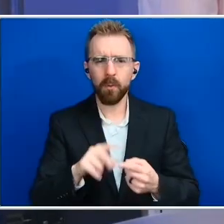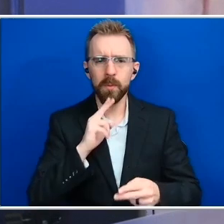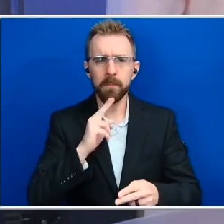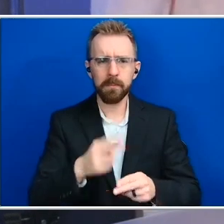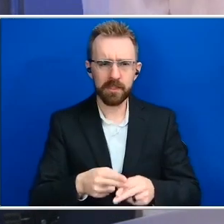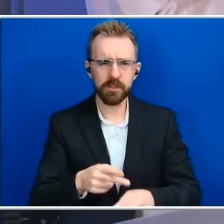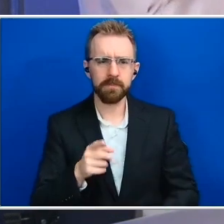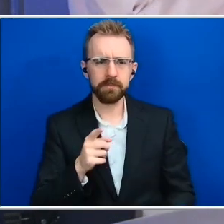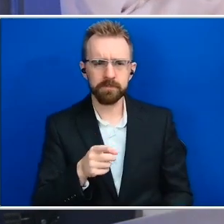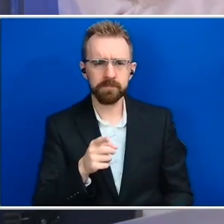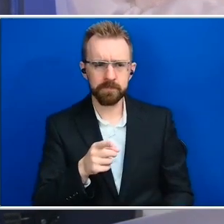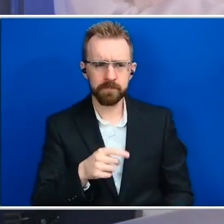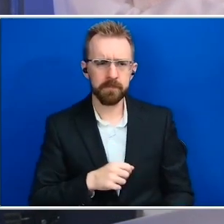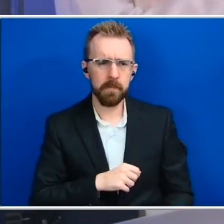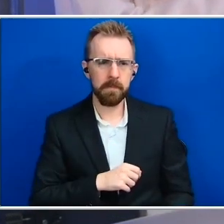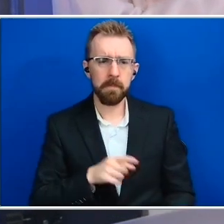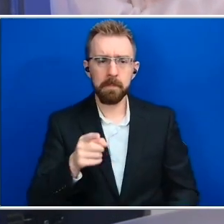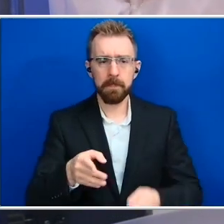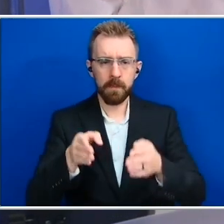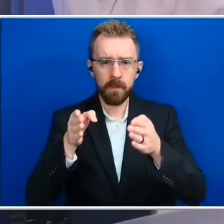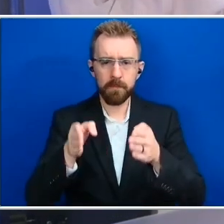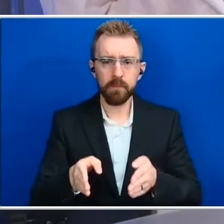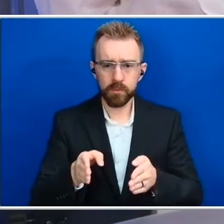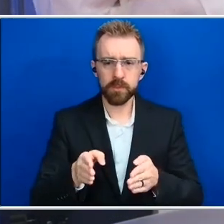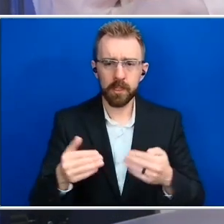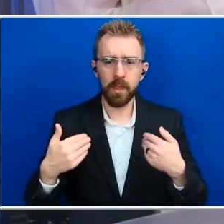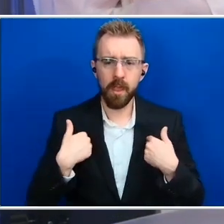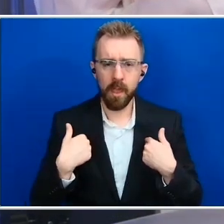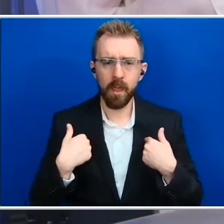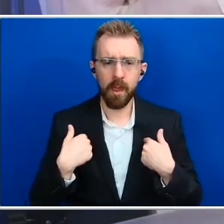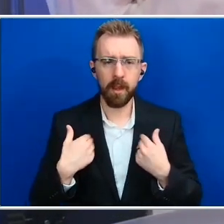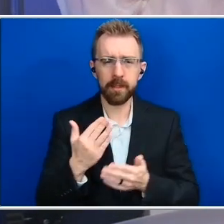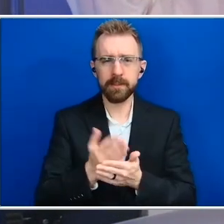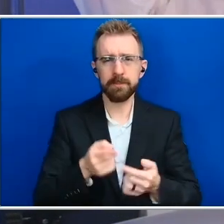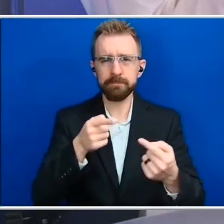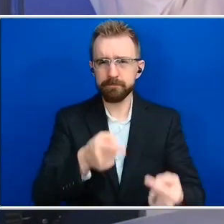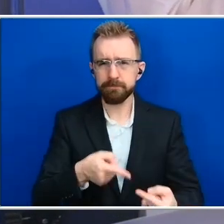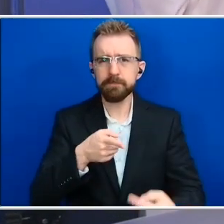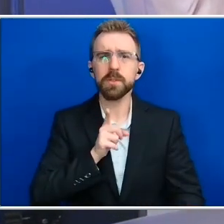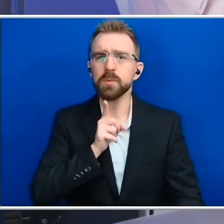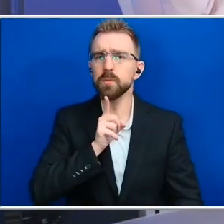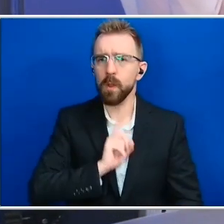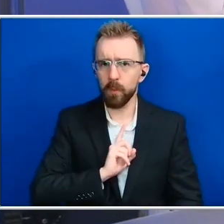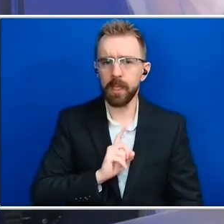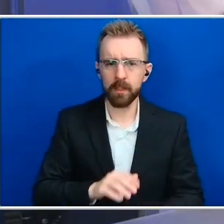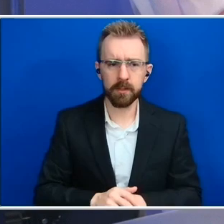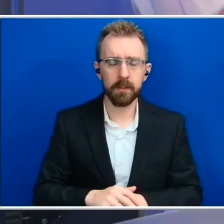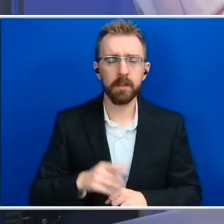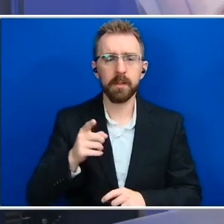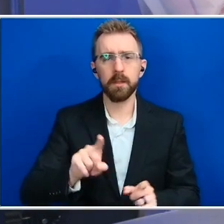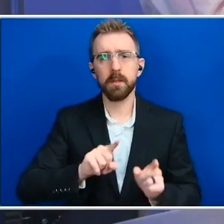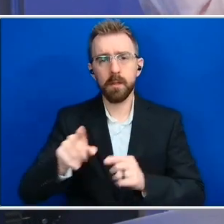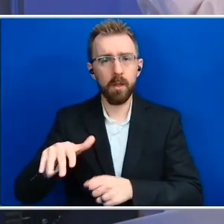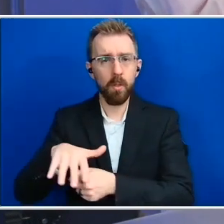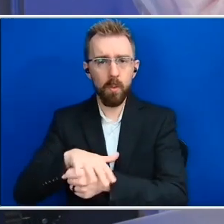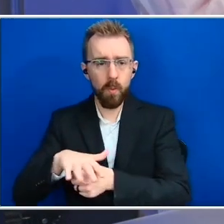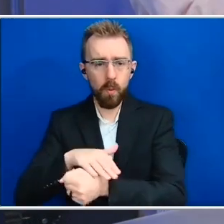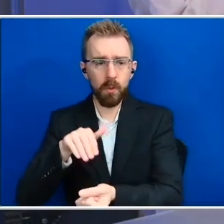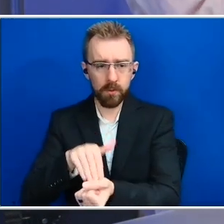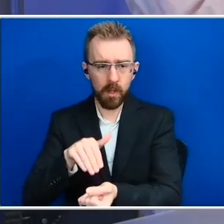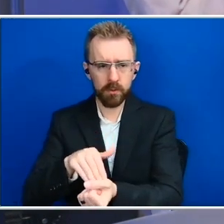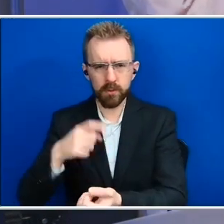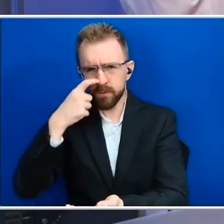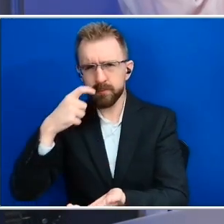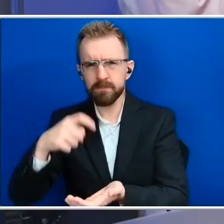this person had some difficulty swallowing and went to his local doctor, and he noticed that the esophagus